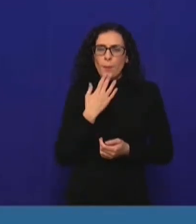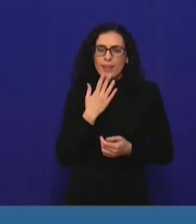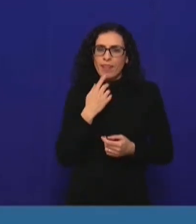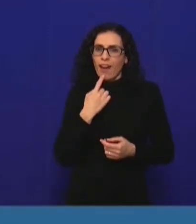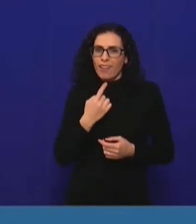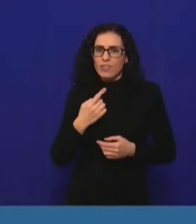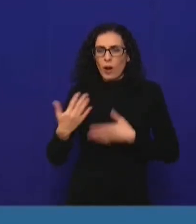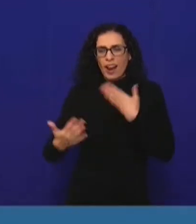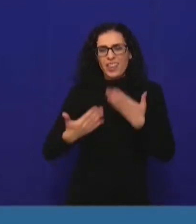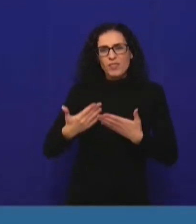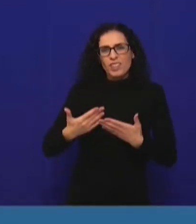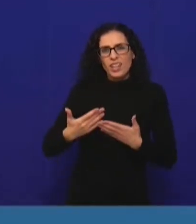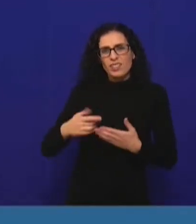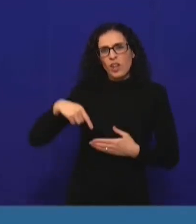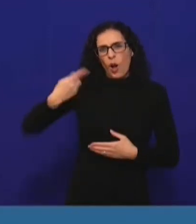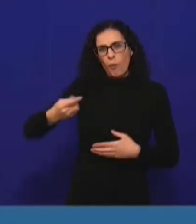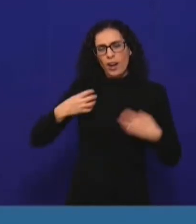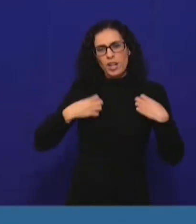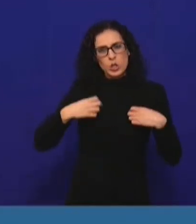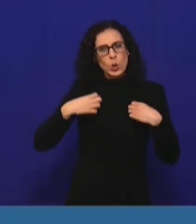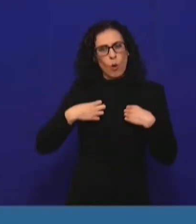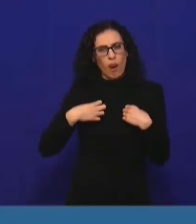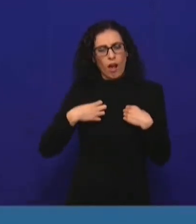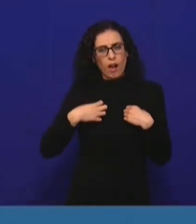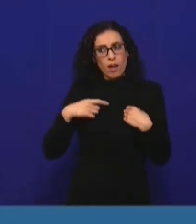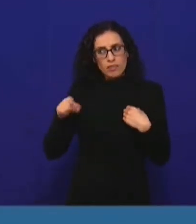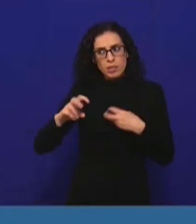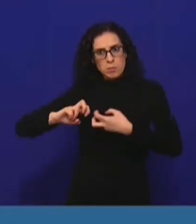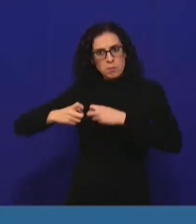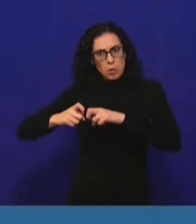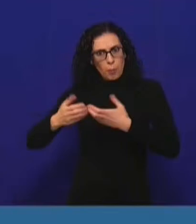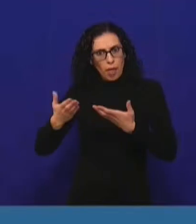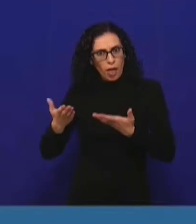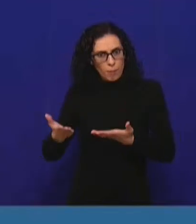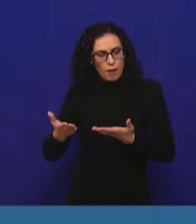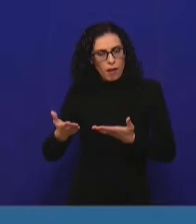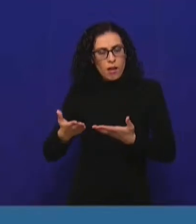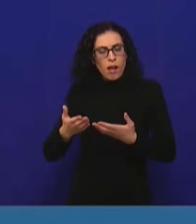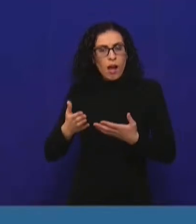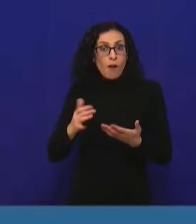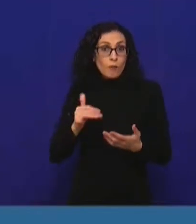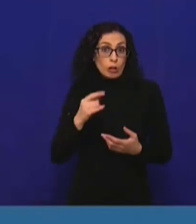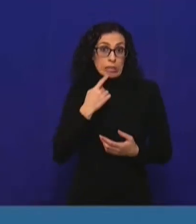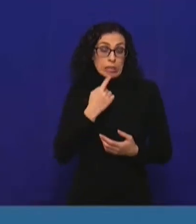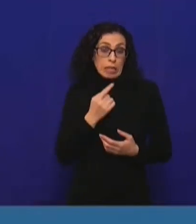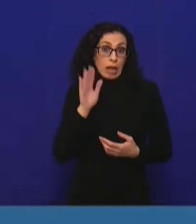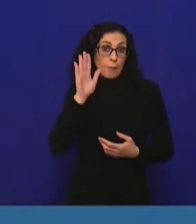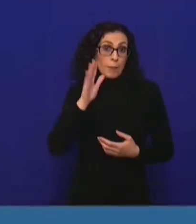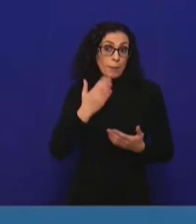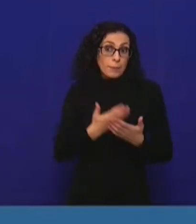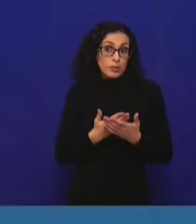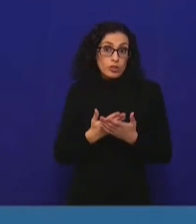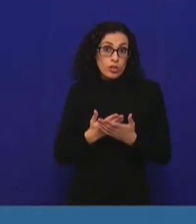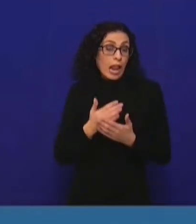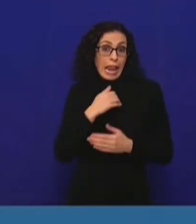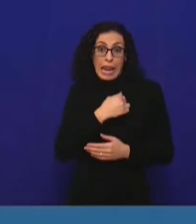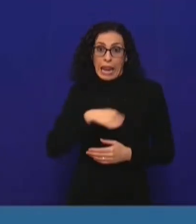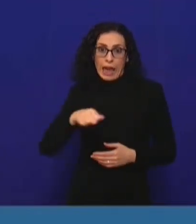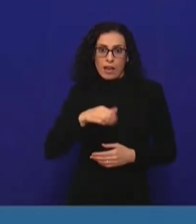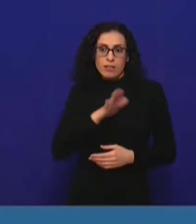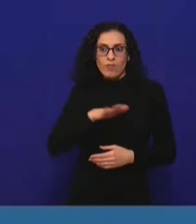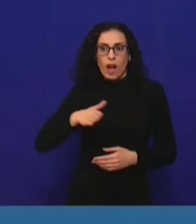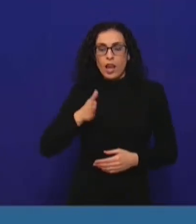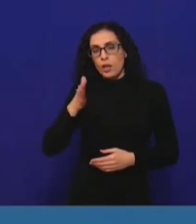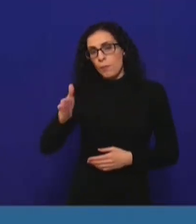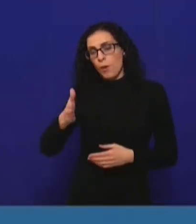It seems that that's a bit of a problem right now. Is your advice against children attending these extracurriculars? And there's also a lot of debate